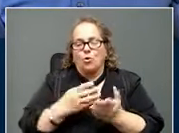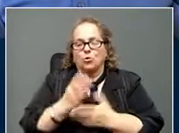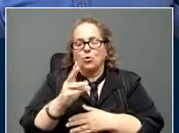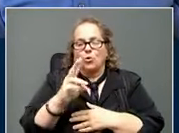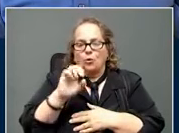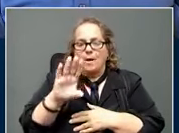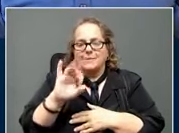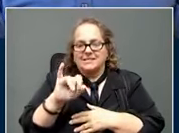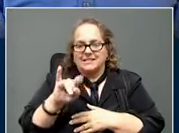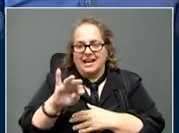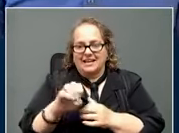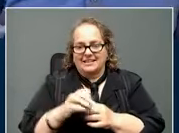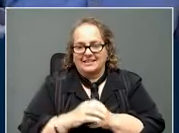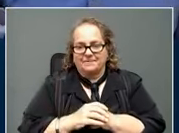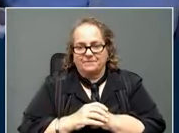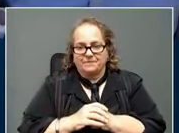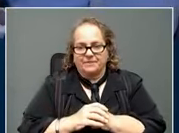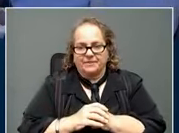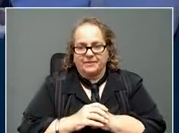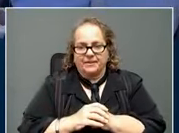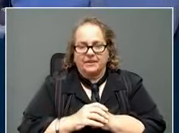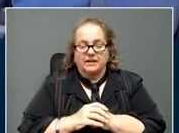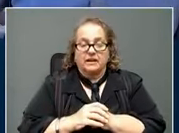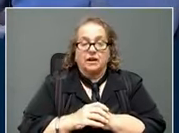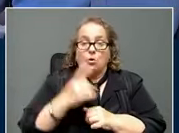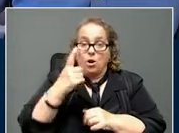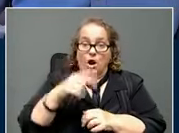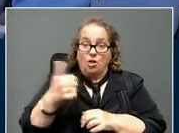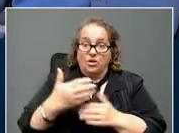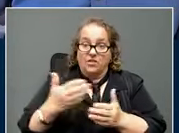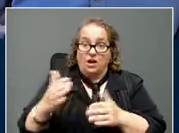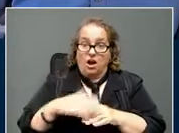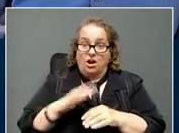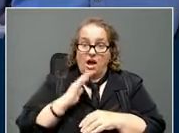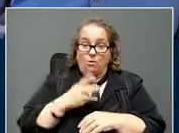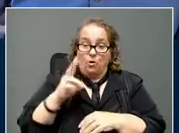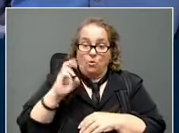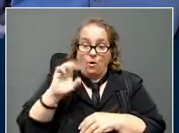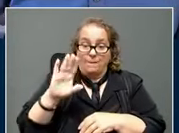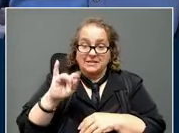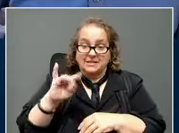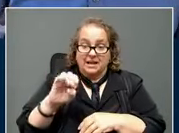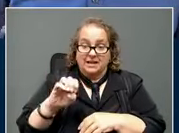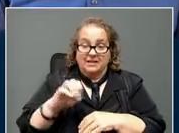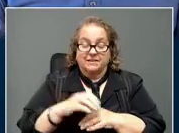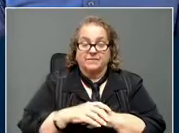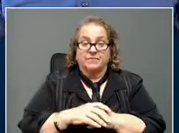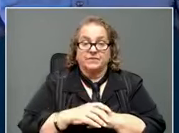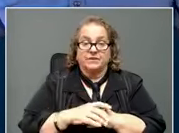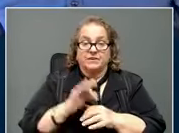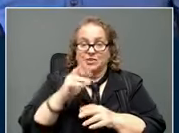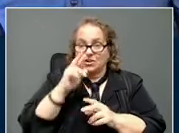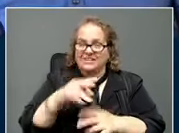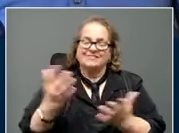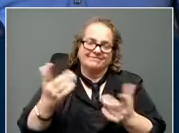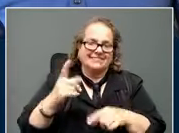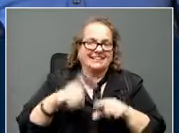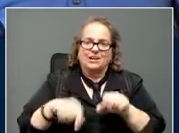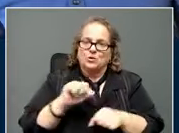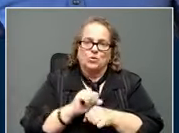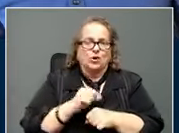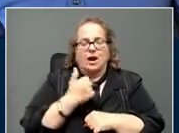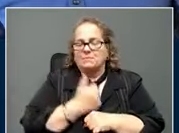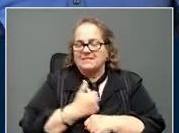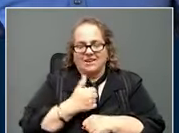access vaccine. One other thing, on our website, if you look up there today, that's not going to work, I'm told. So one